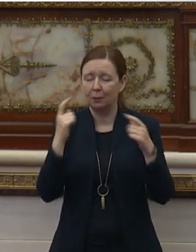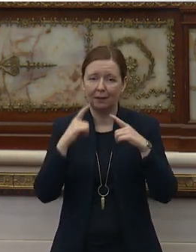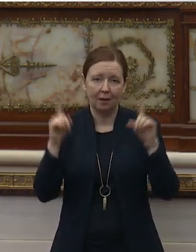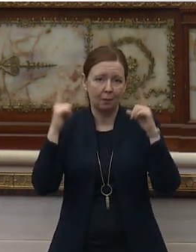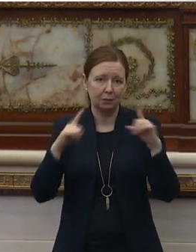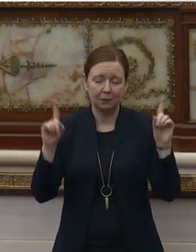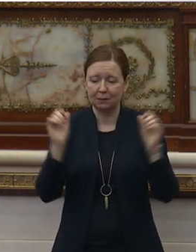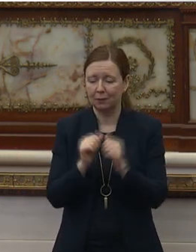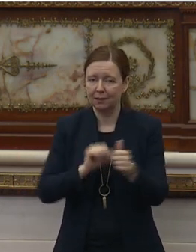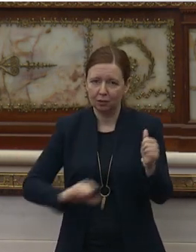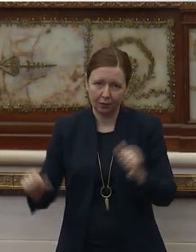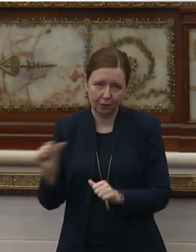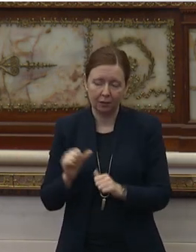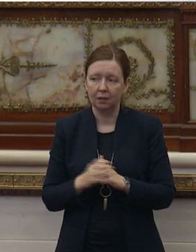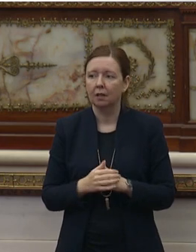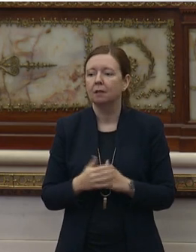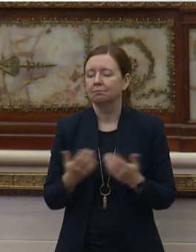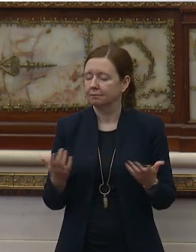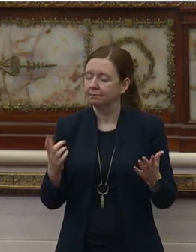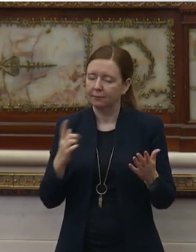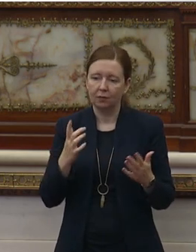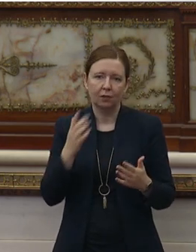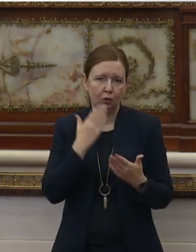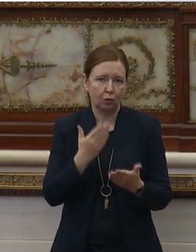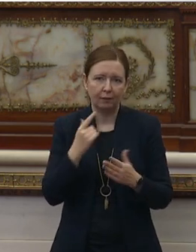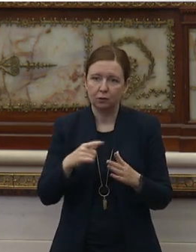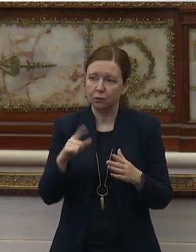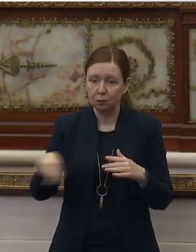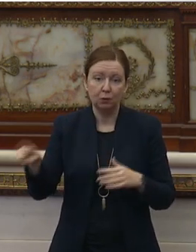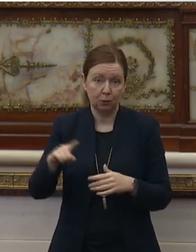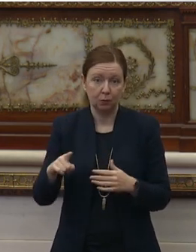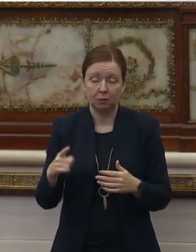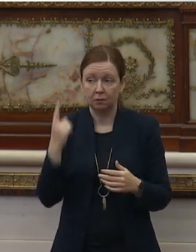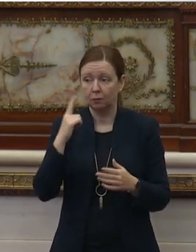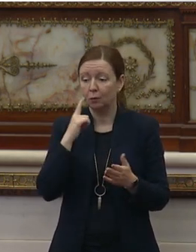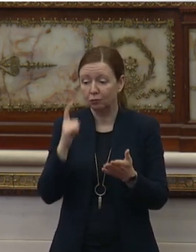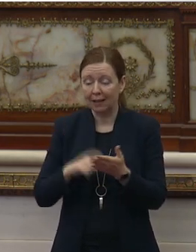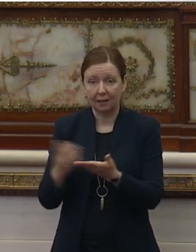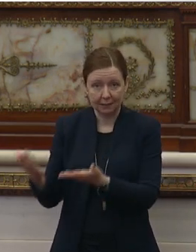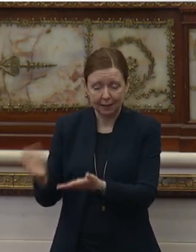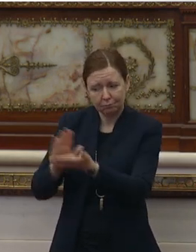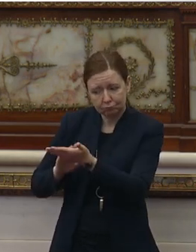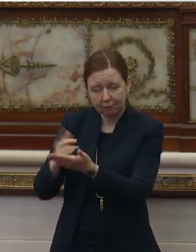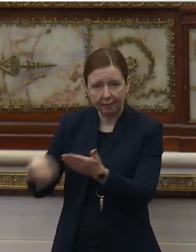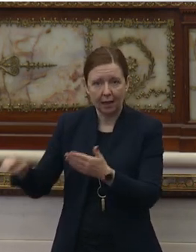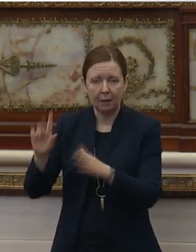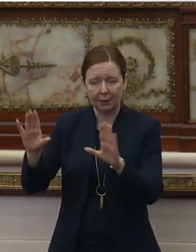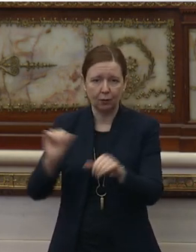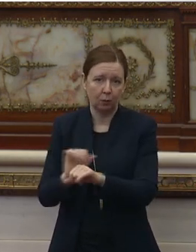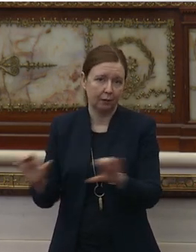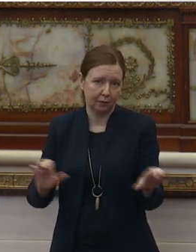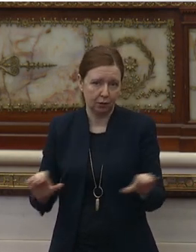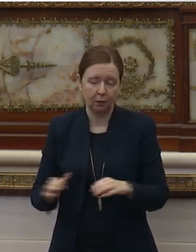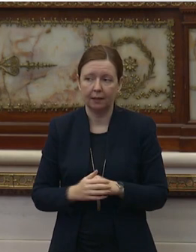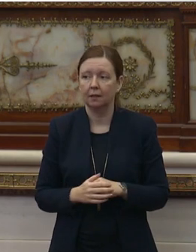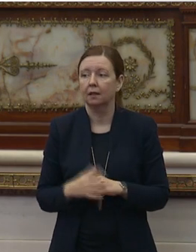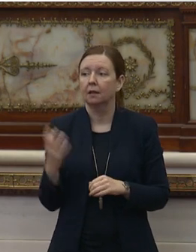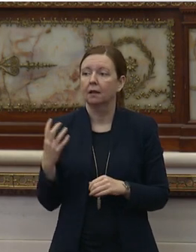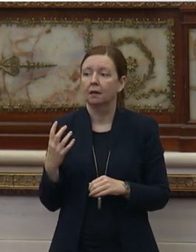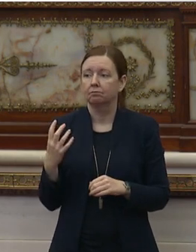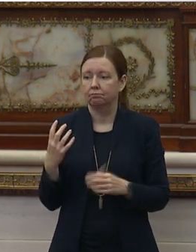accomplishments with one another. They are grateful. They're grateful to this body for recognizing them and the great work they're doing outside